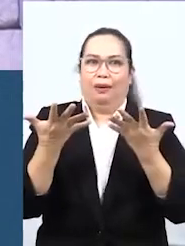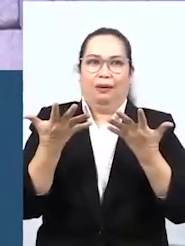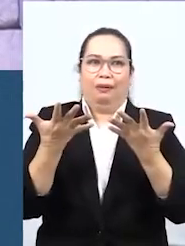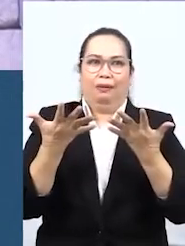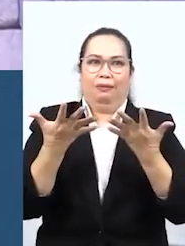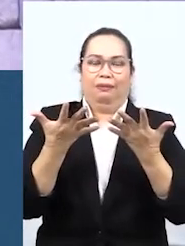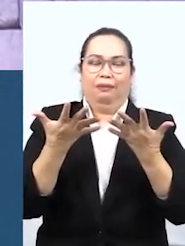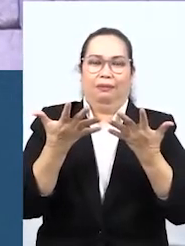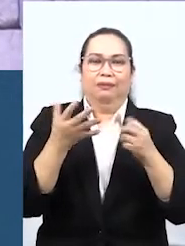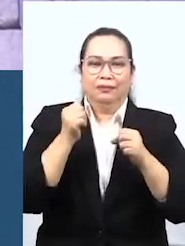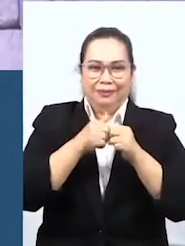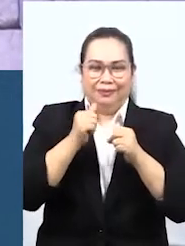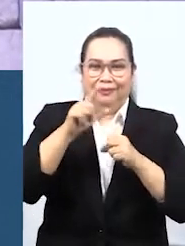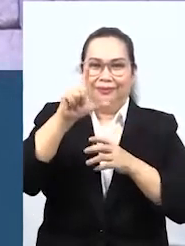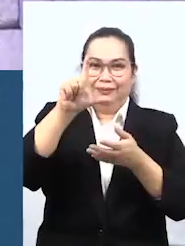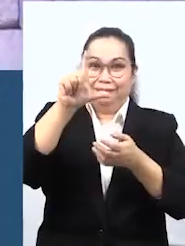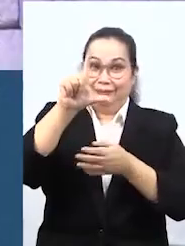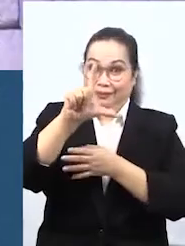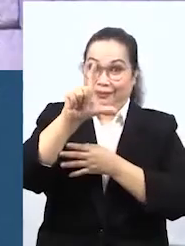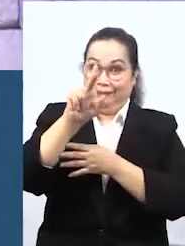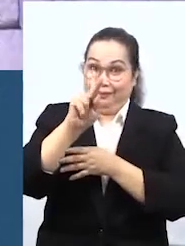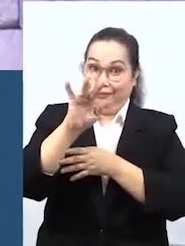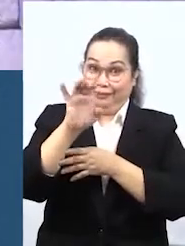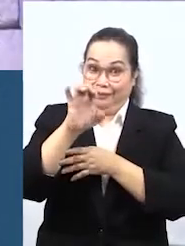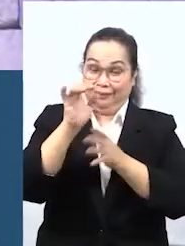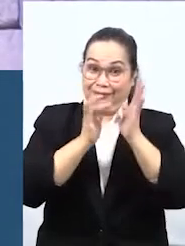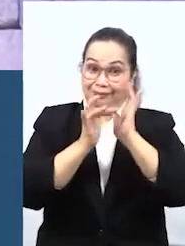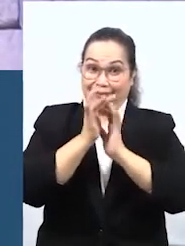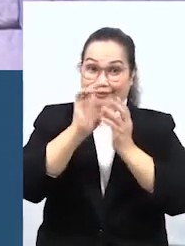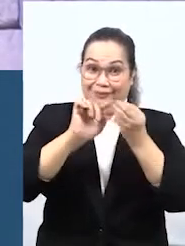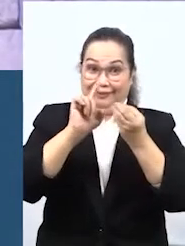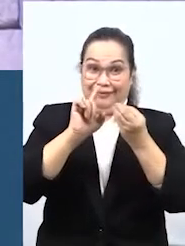And I think Jesus